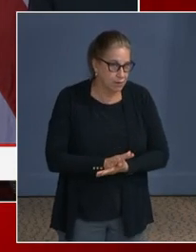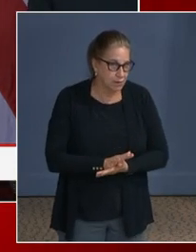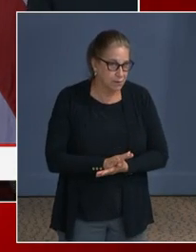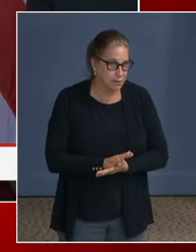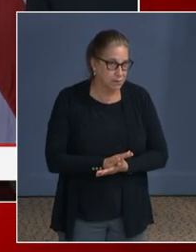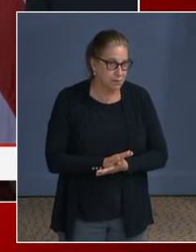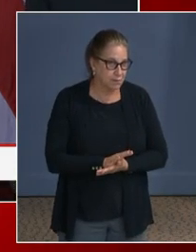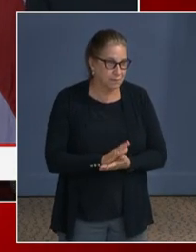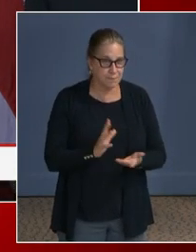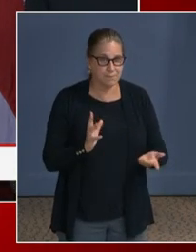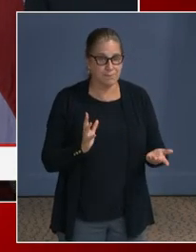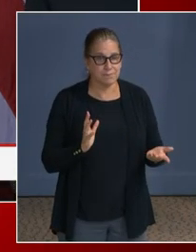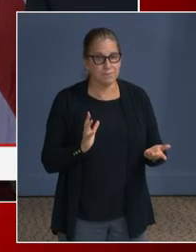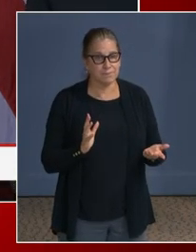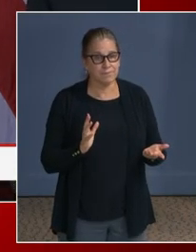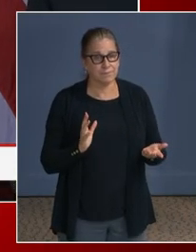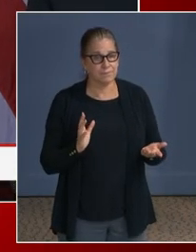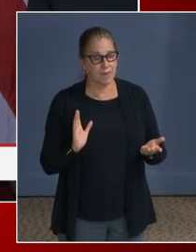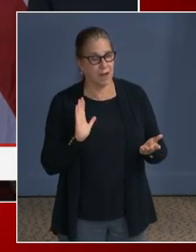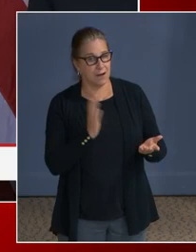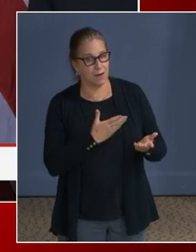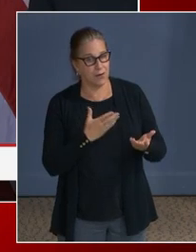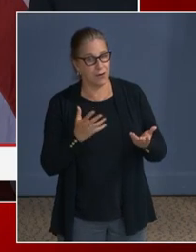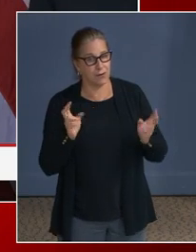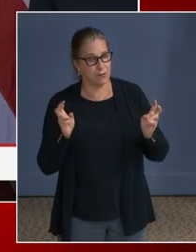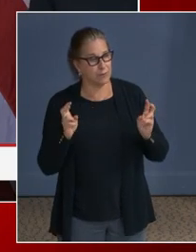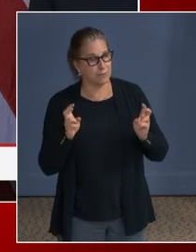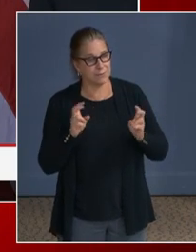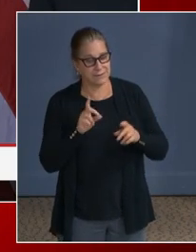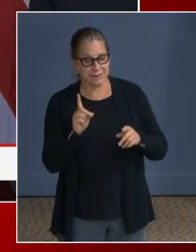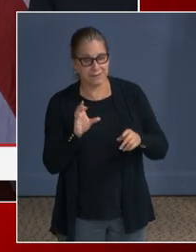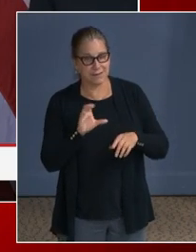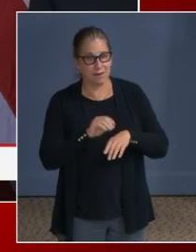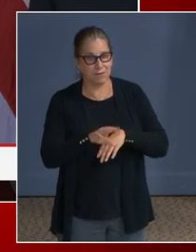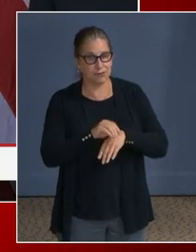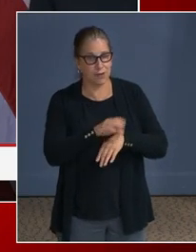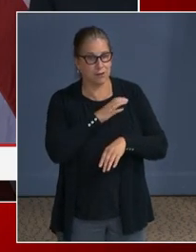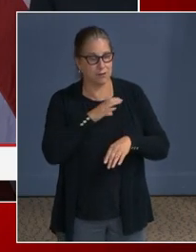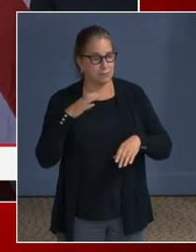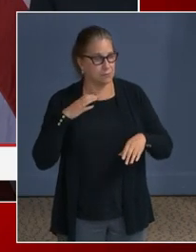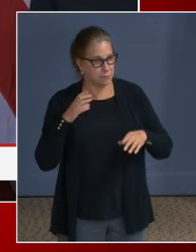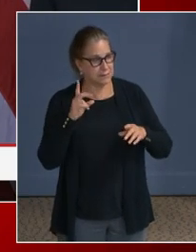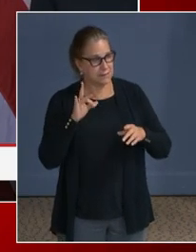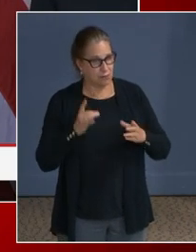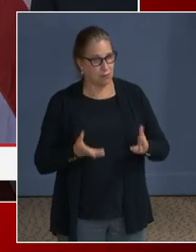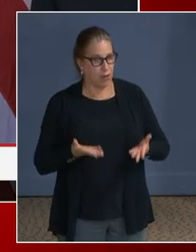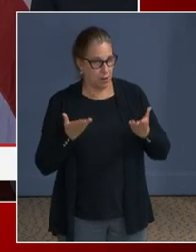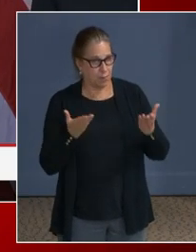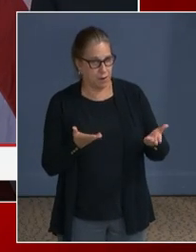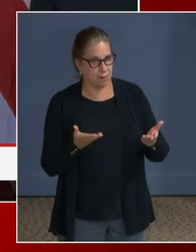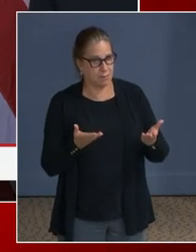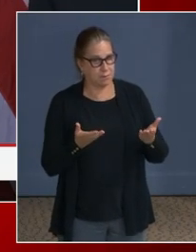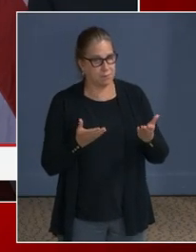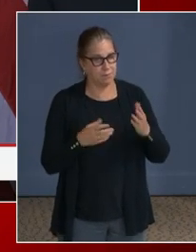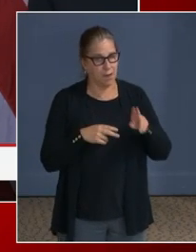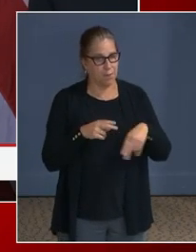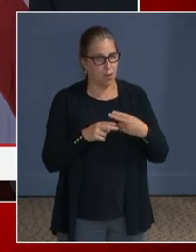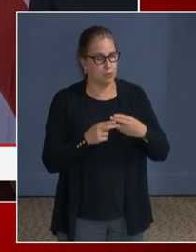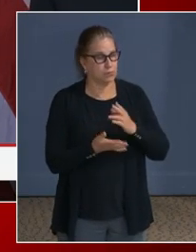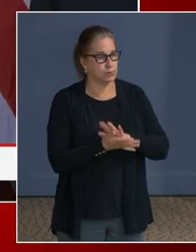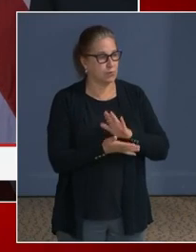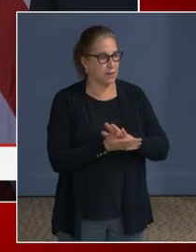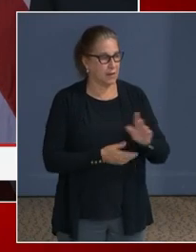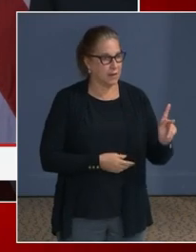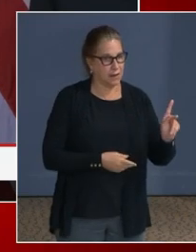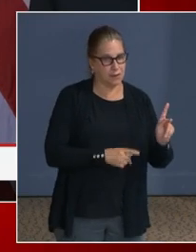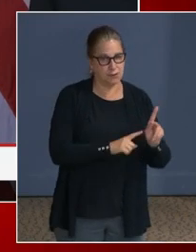our Reopen DC Advisory Committee made some recommendations around schools, K through 12,